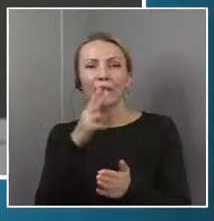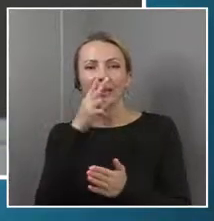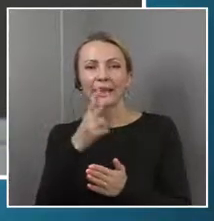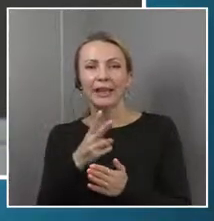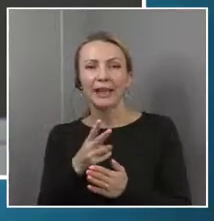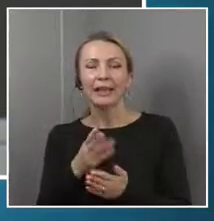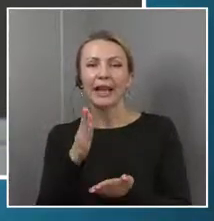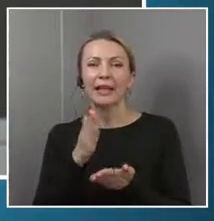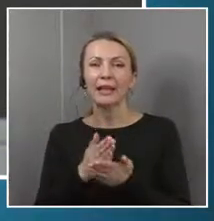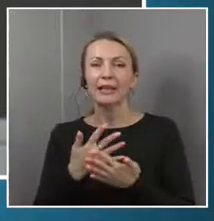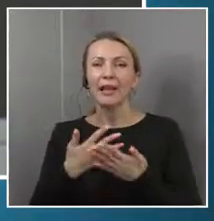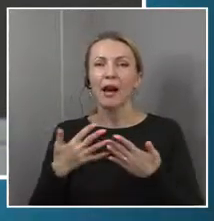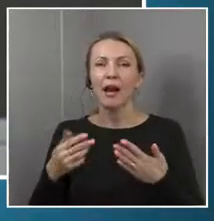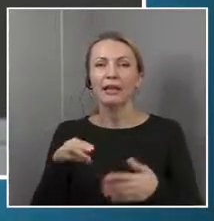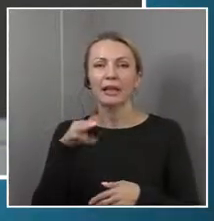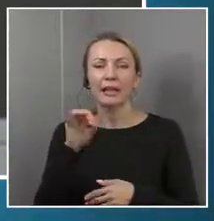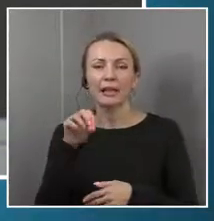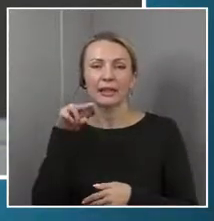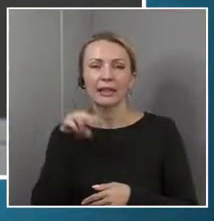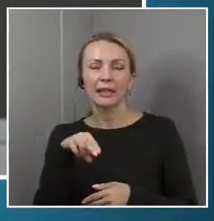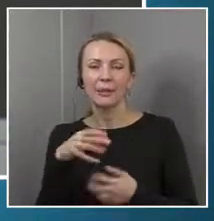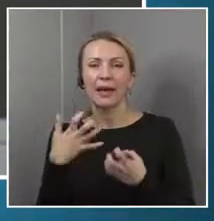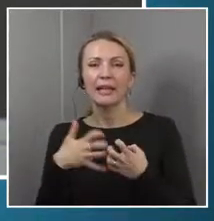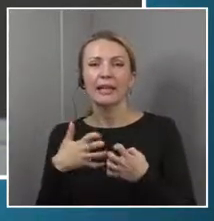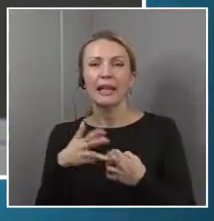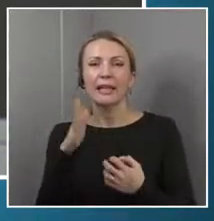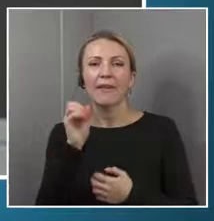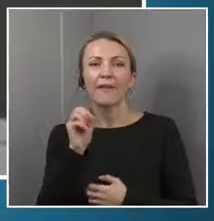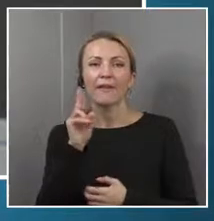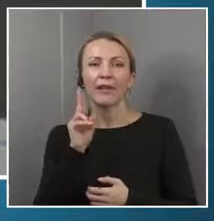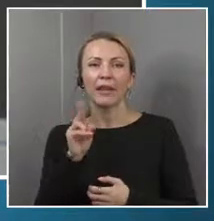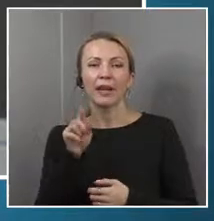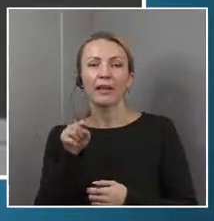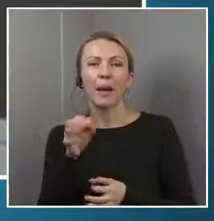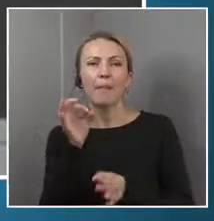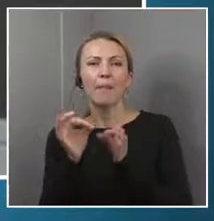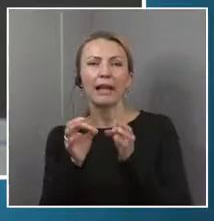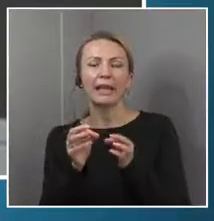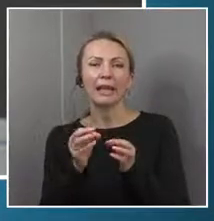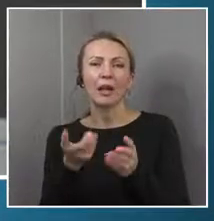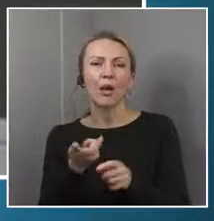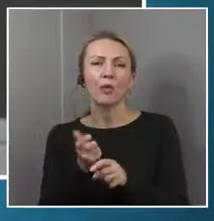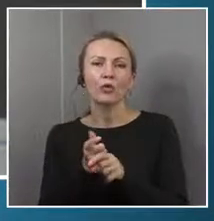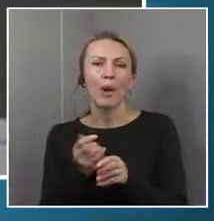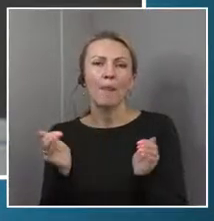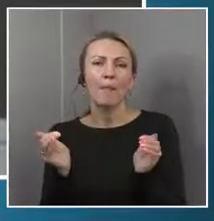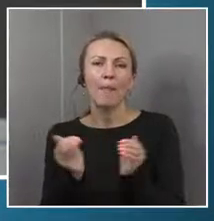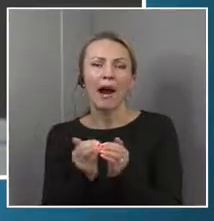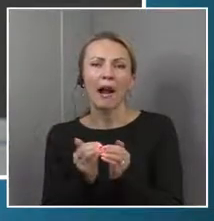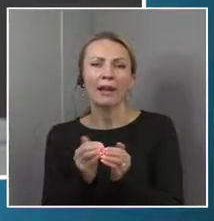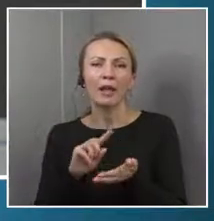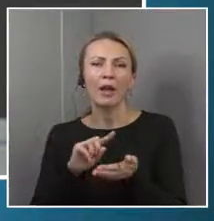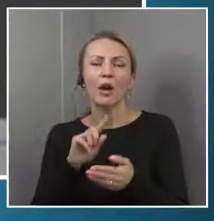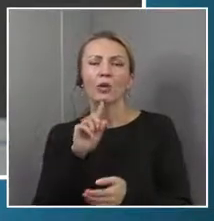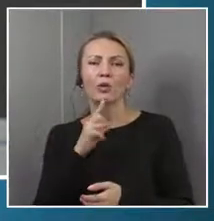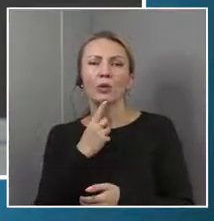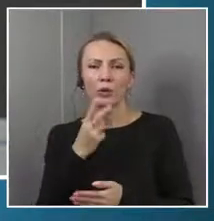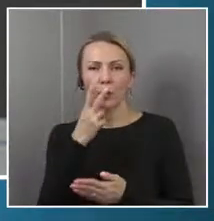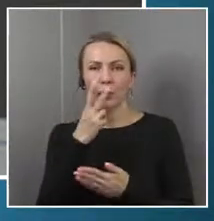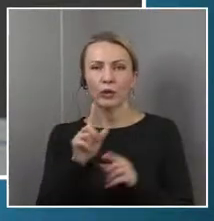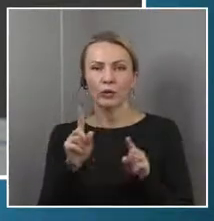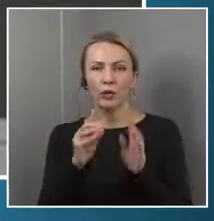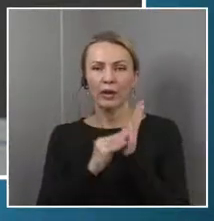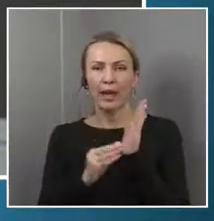because the most diverse and interesting coins date back from the